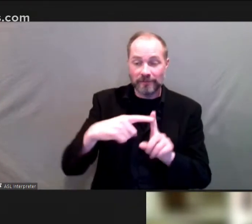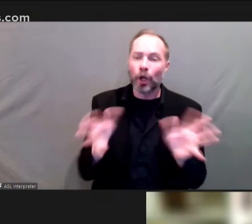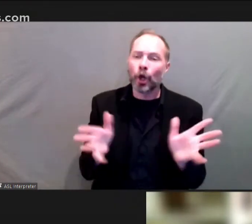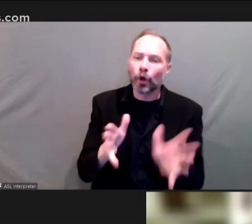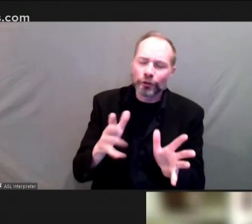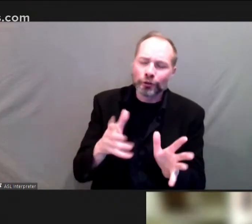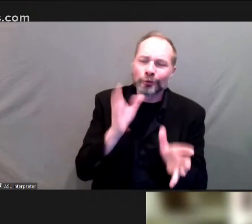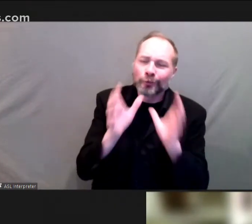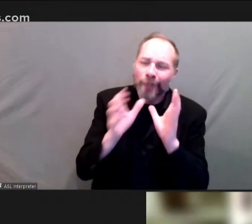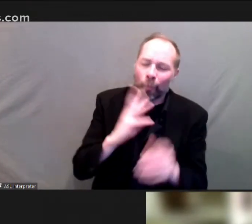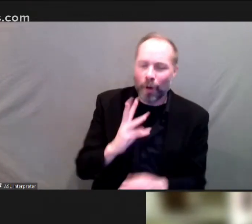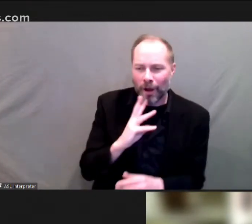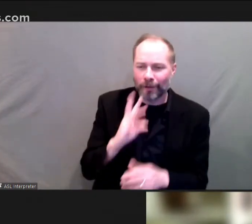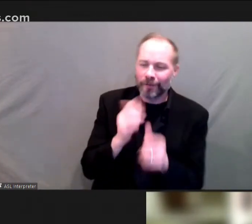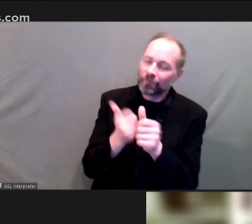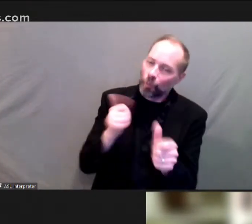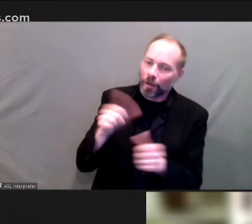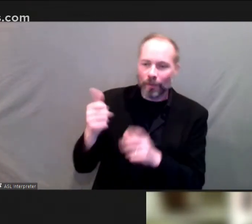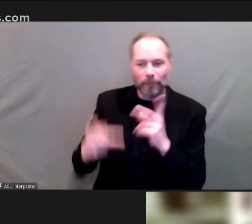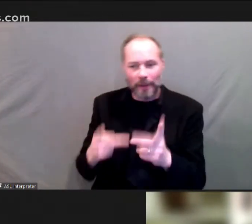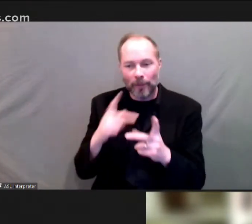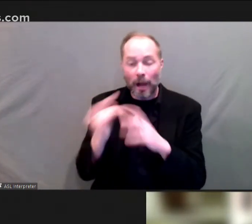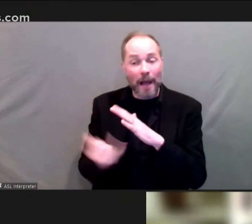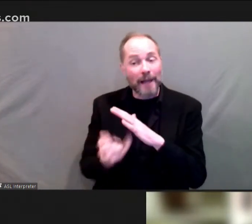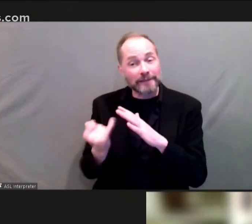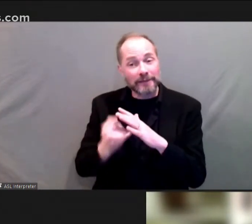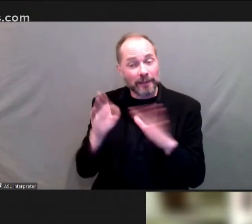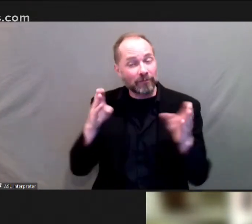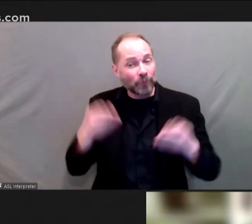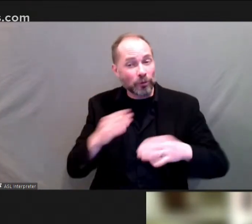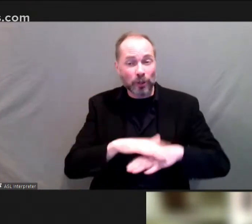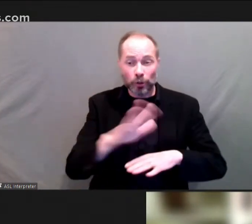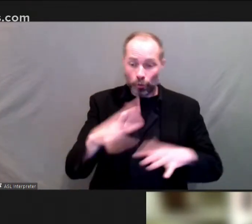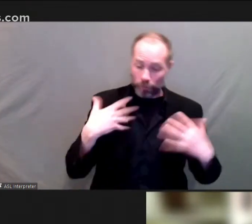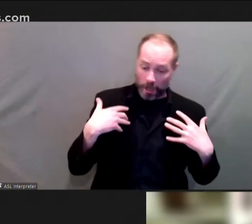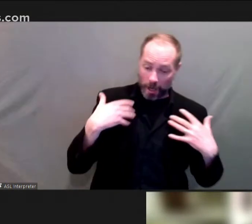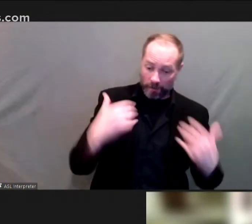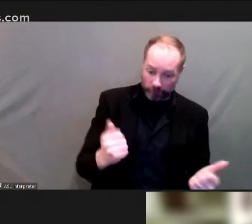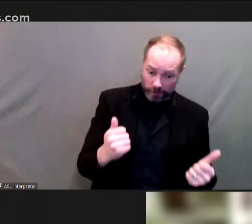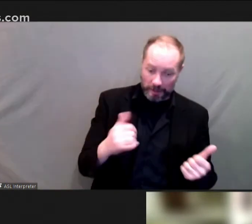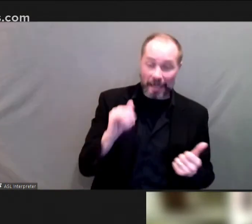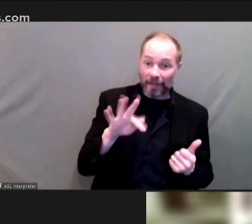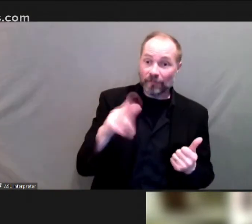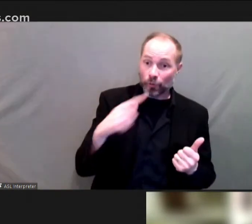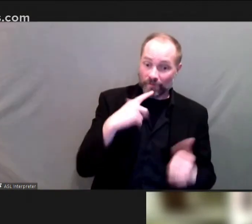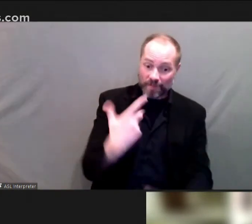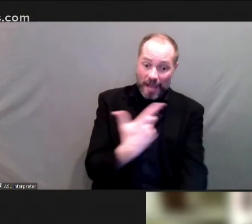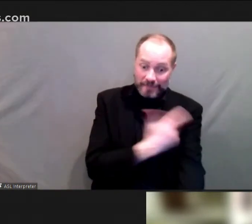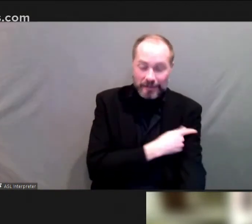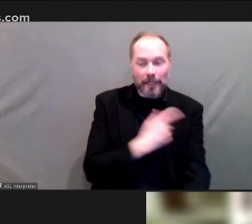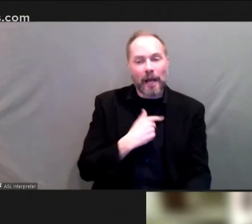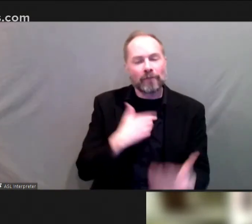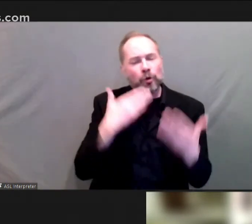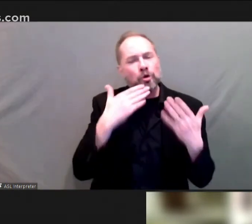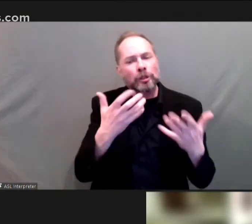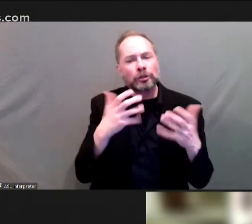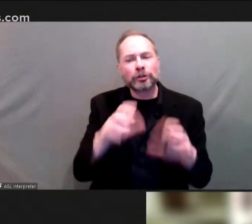focus on your recovery. And as long as you've been vaccinated, you have a very excellent chance of getting well without the need for any medical help.